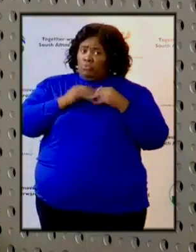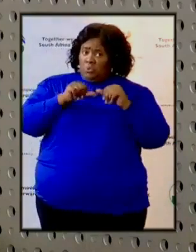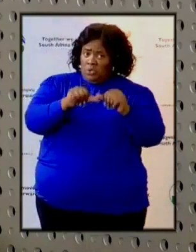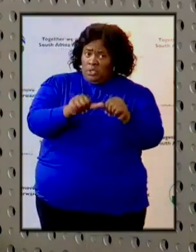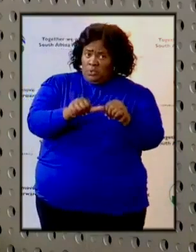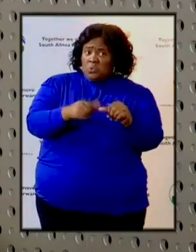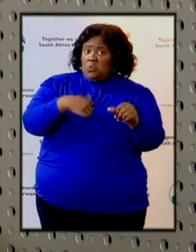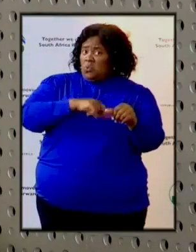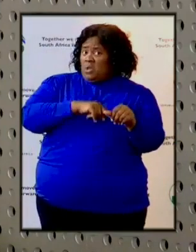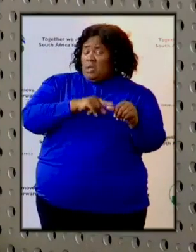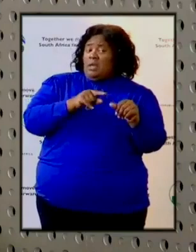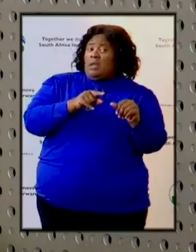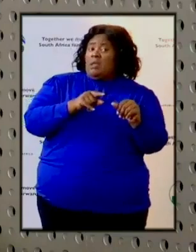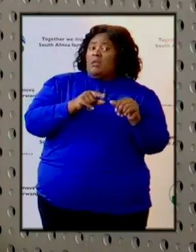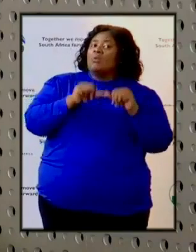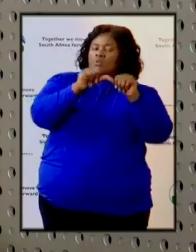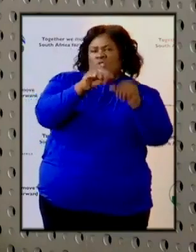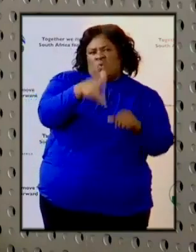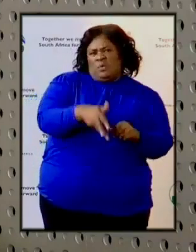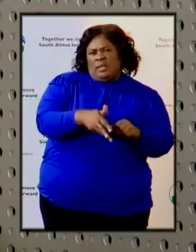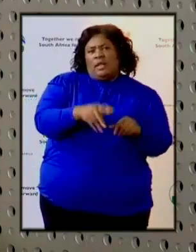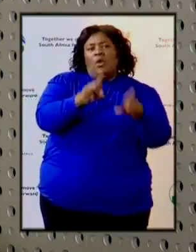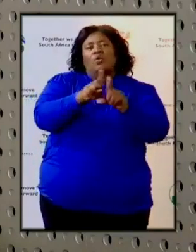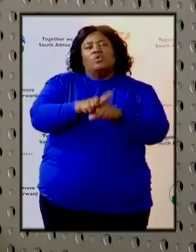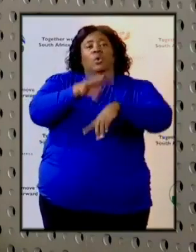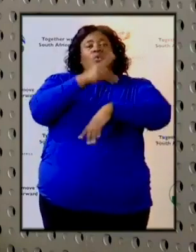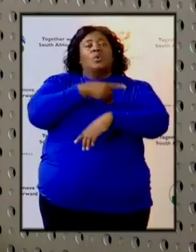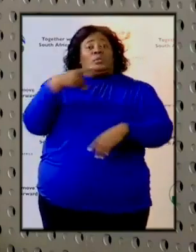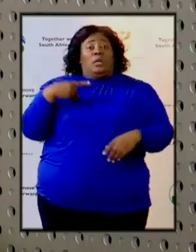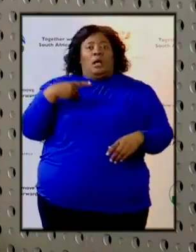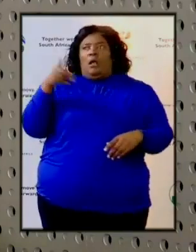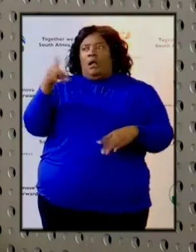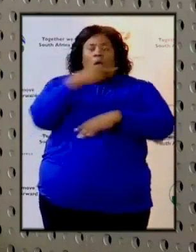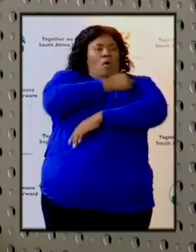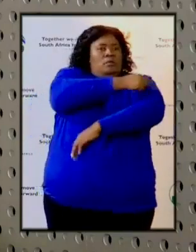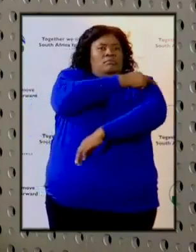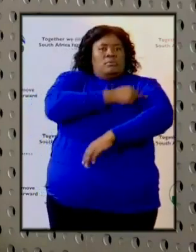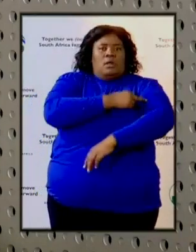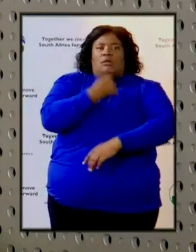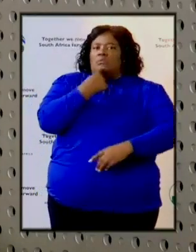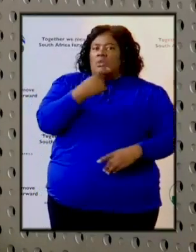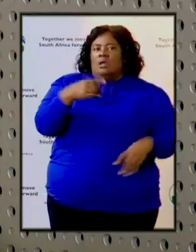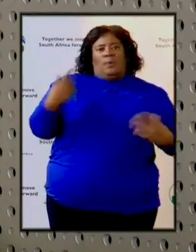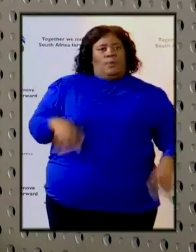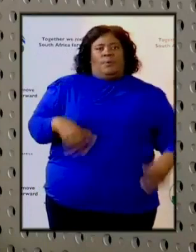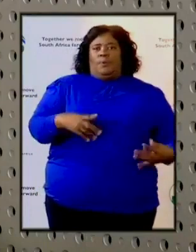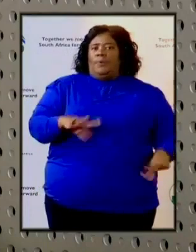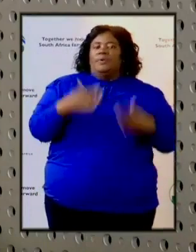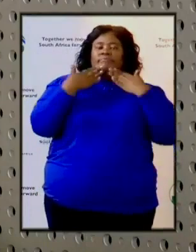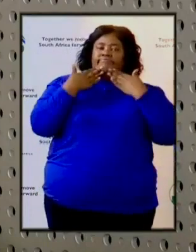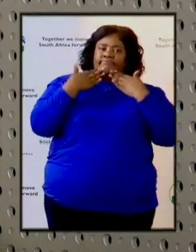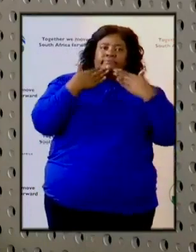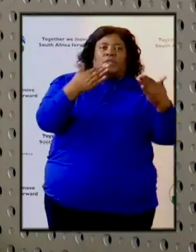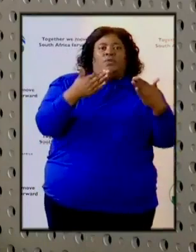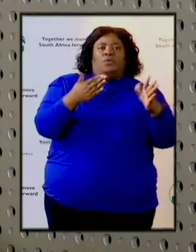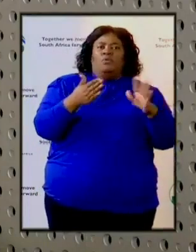ukuthi no professor baseyibhedlela kade bekhuluma bencoma ukuthi lento yokuthi u